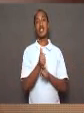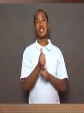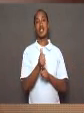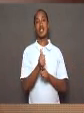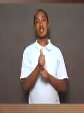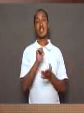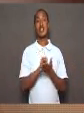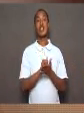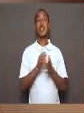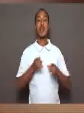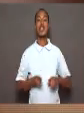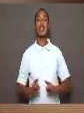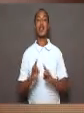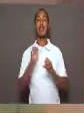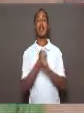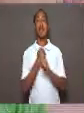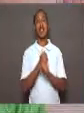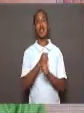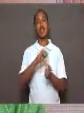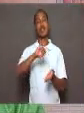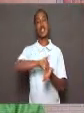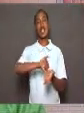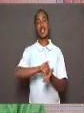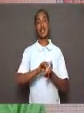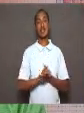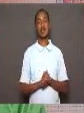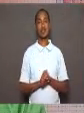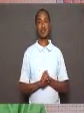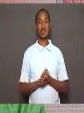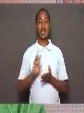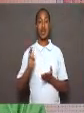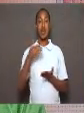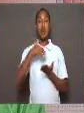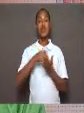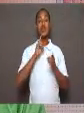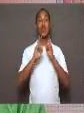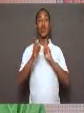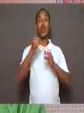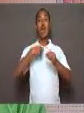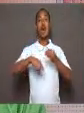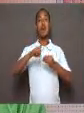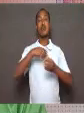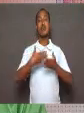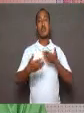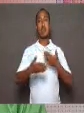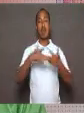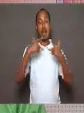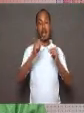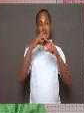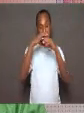as the methods of salt preparation. We will also talk about a simple